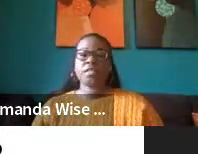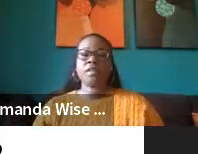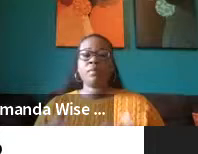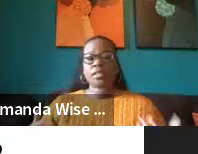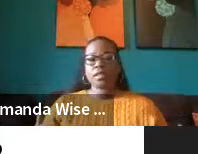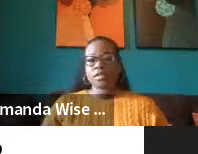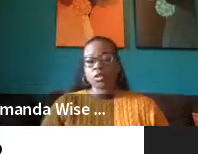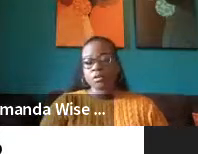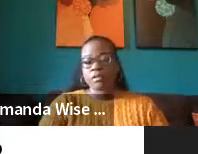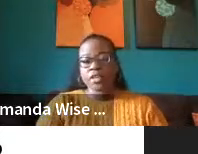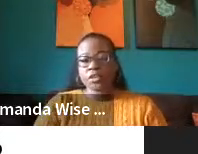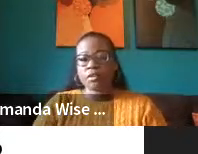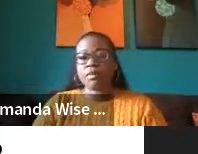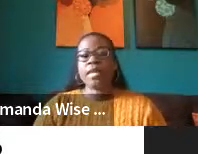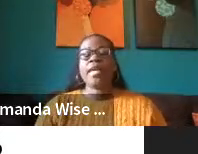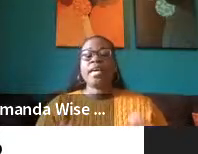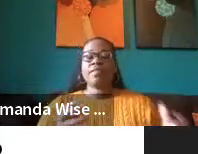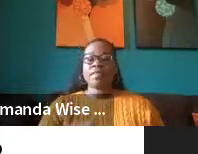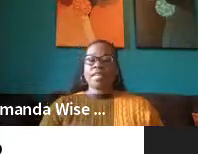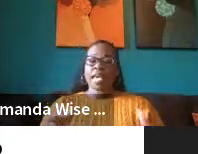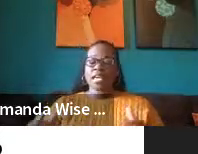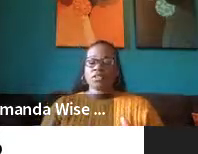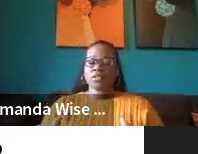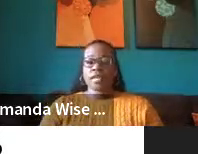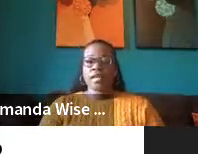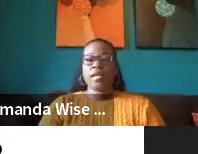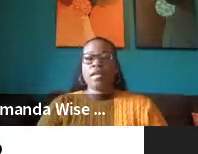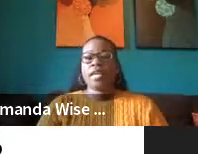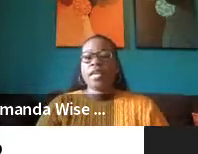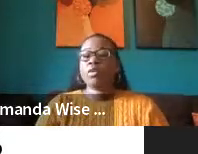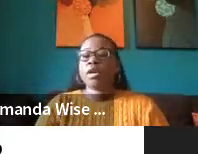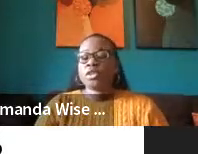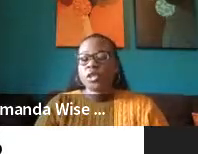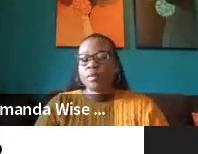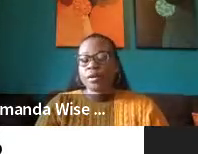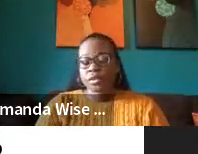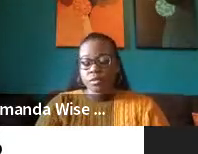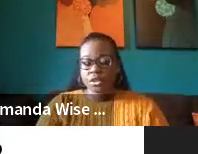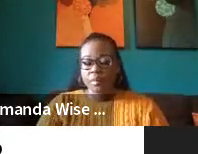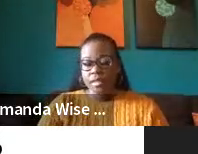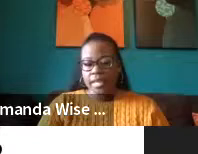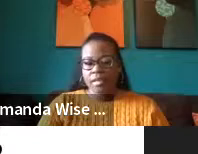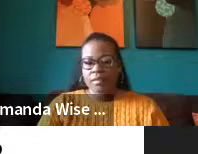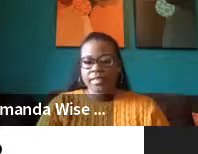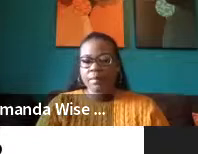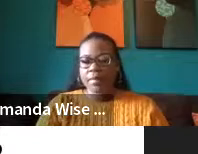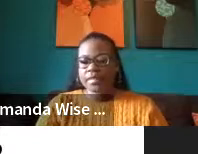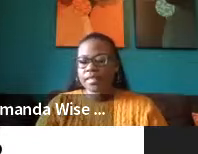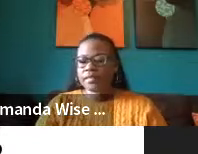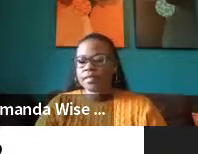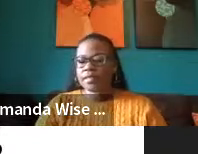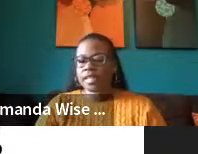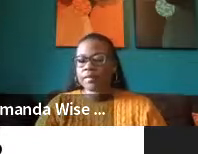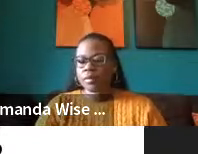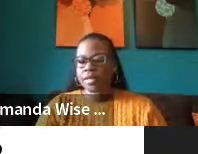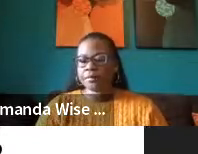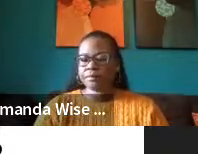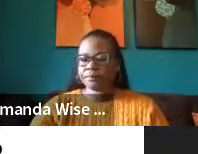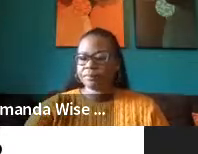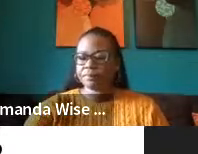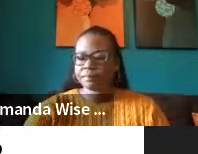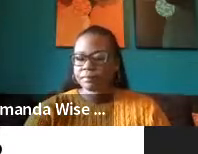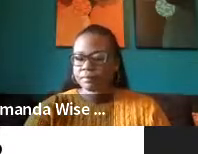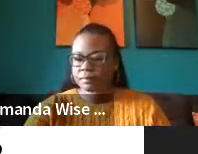sydney@sydneywoodruff.com. And so it makes it look super official. And then actually it'll go to your personal Gmail account. Does that make sense to